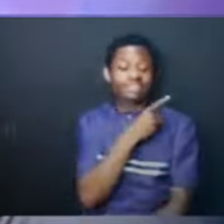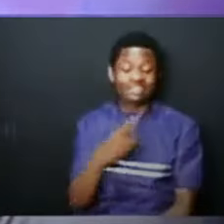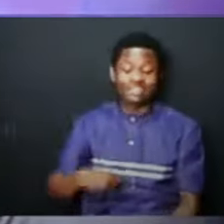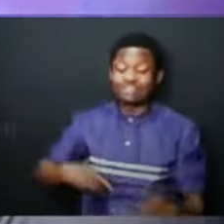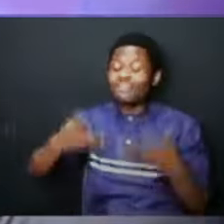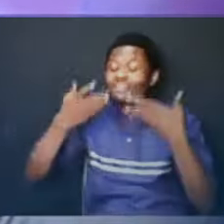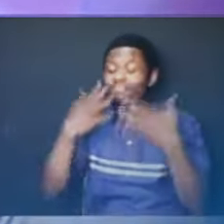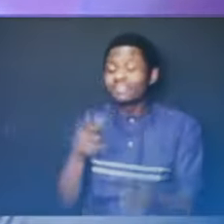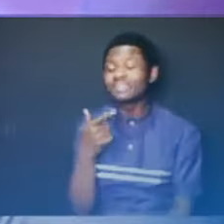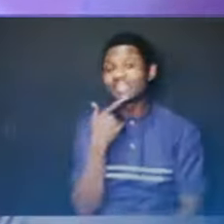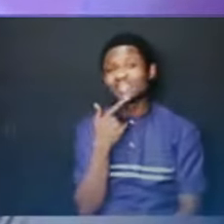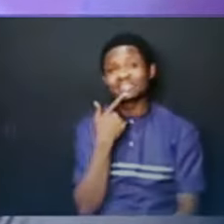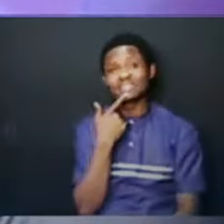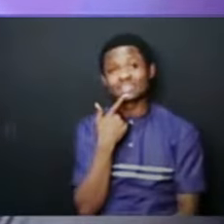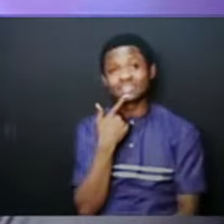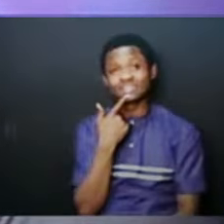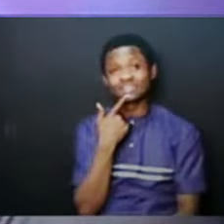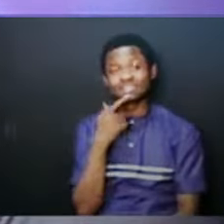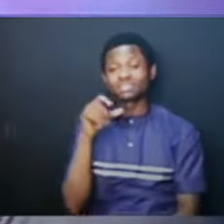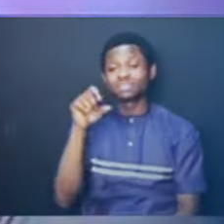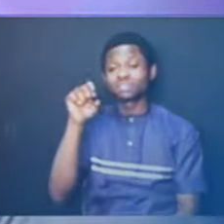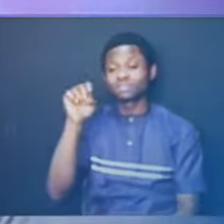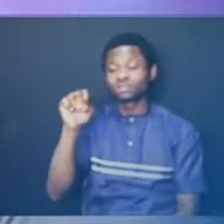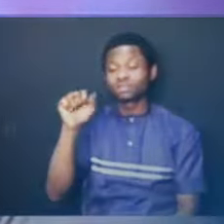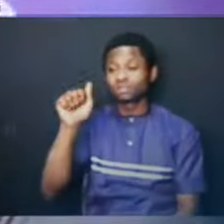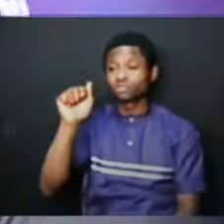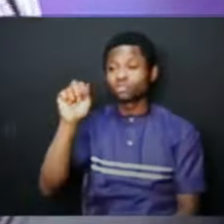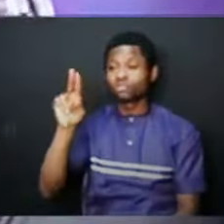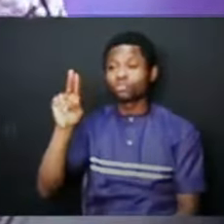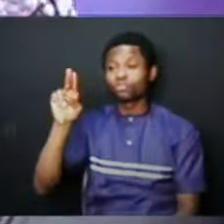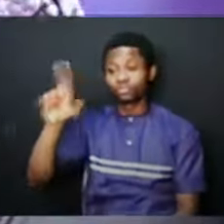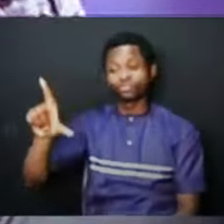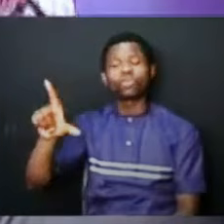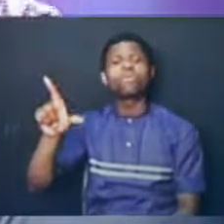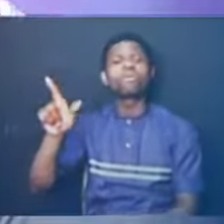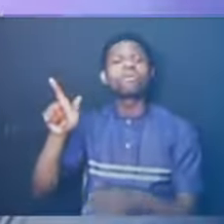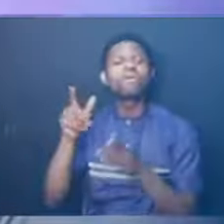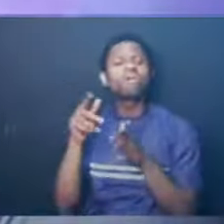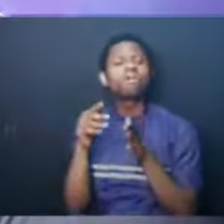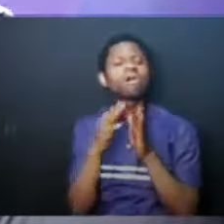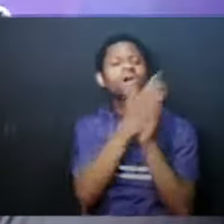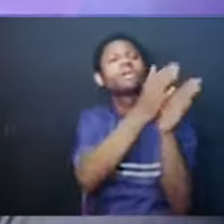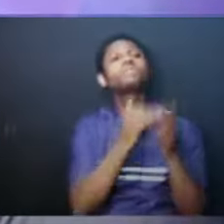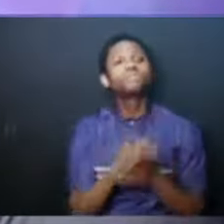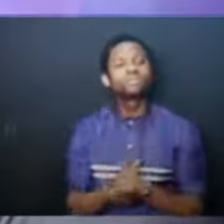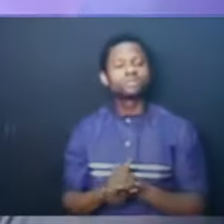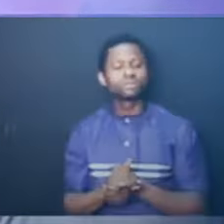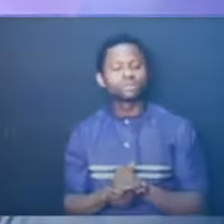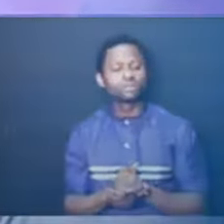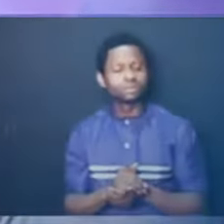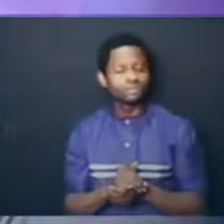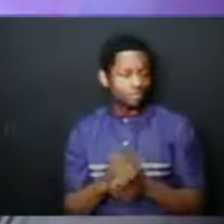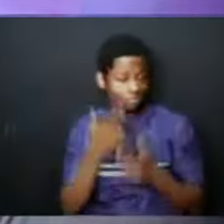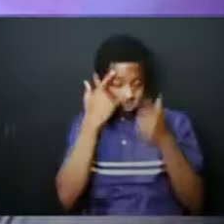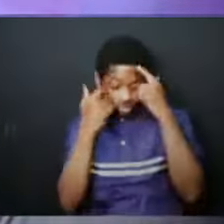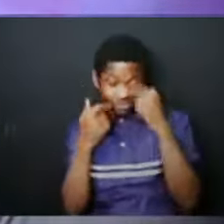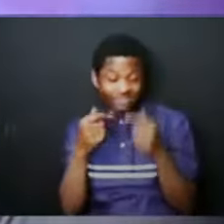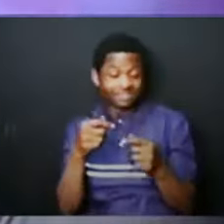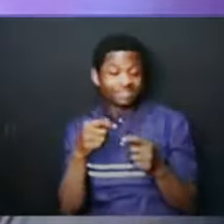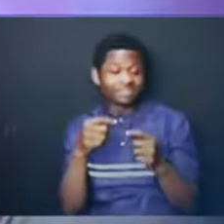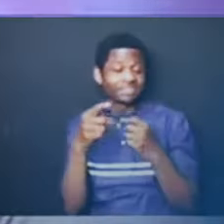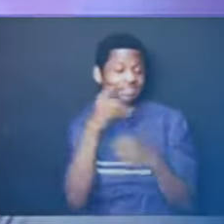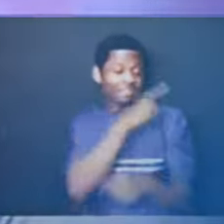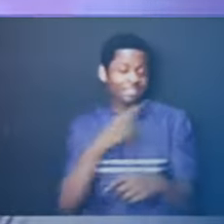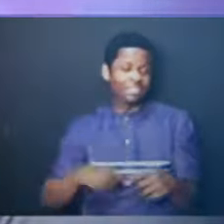this, Saul asks. See, David actually stood somewhere and now trying to let Saul examine